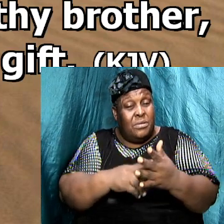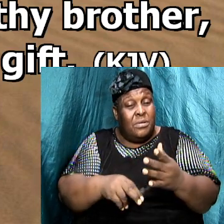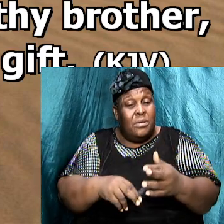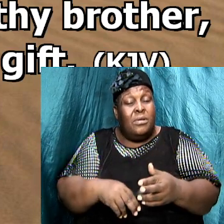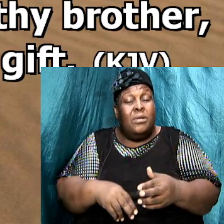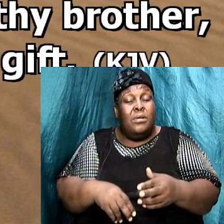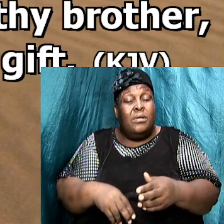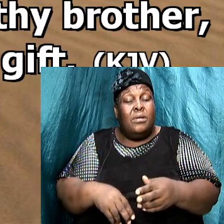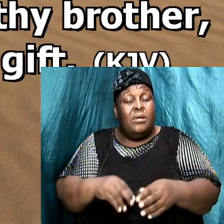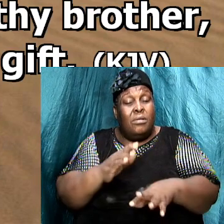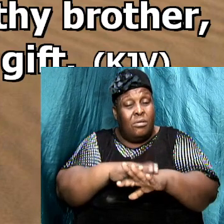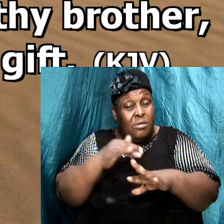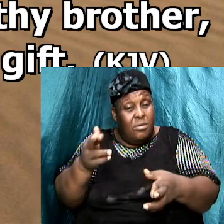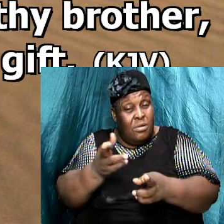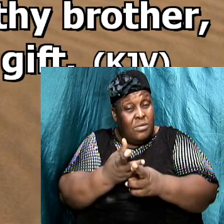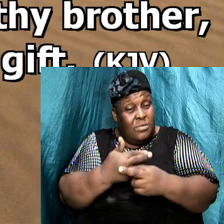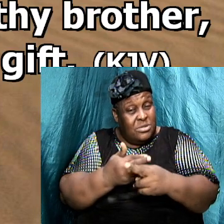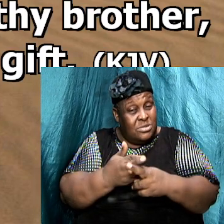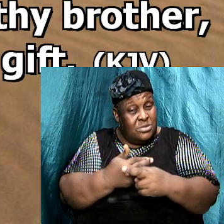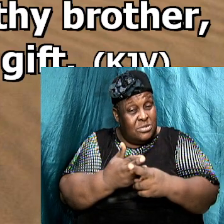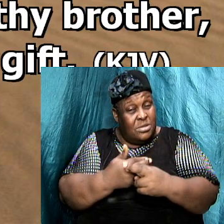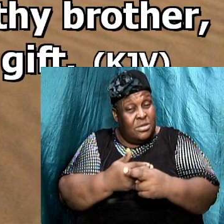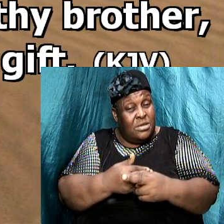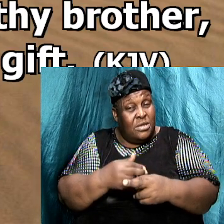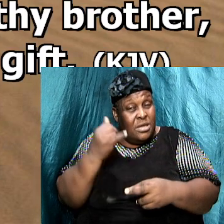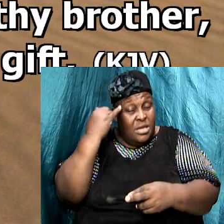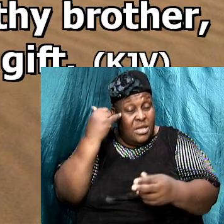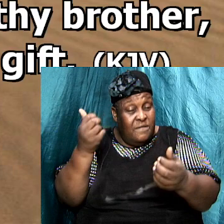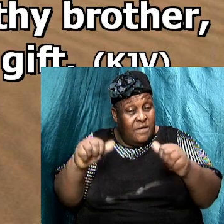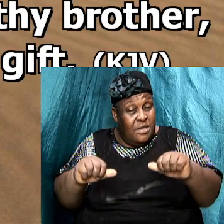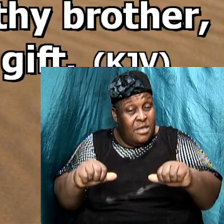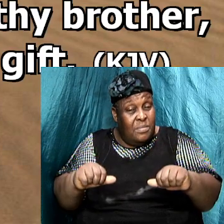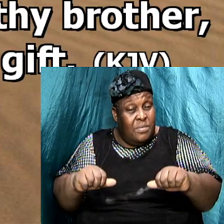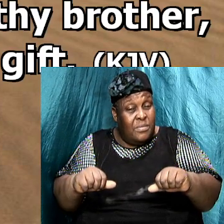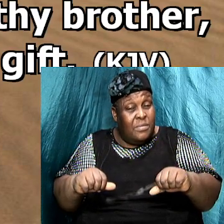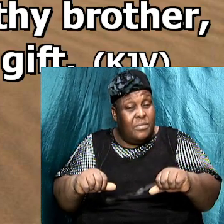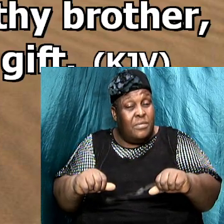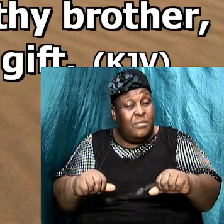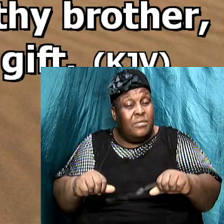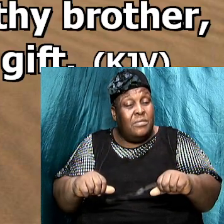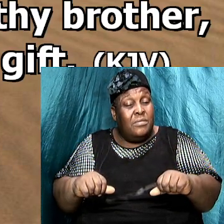call restitution. If you are able to,